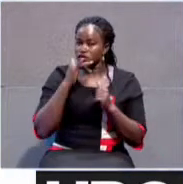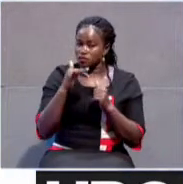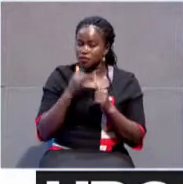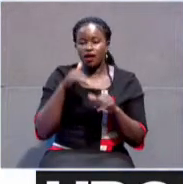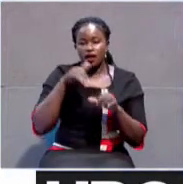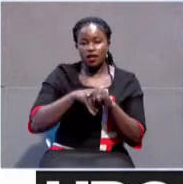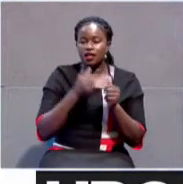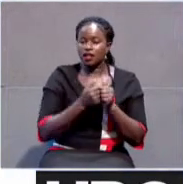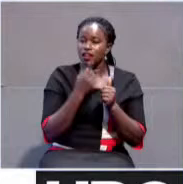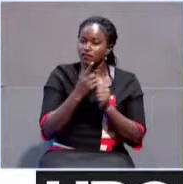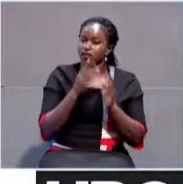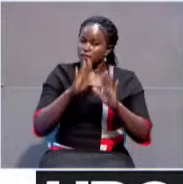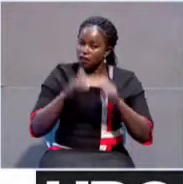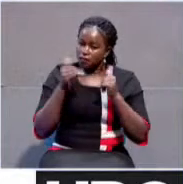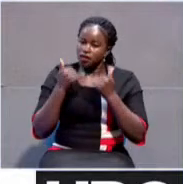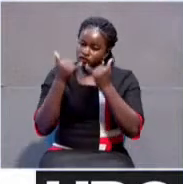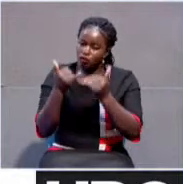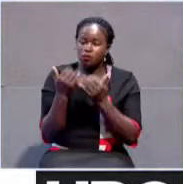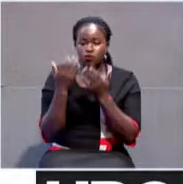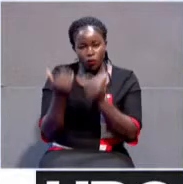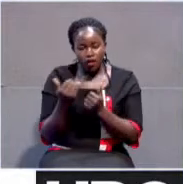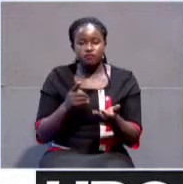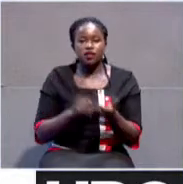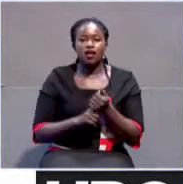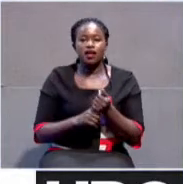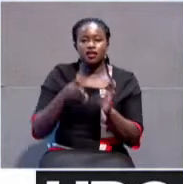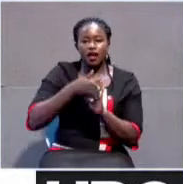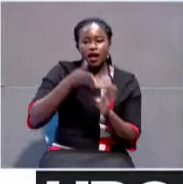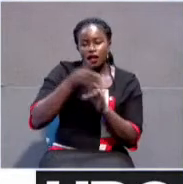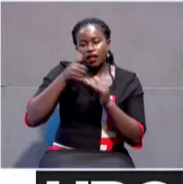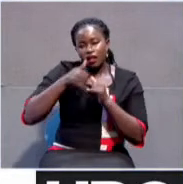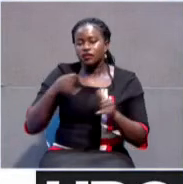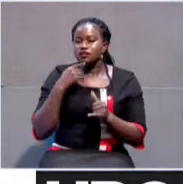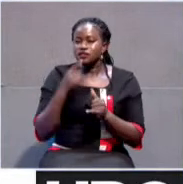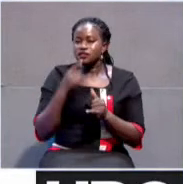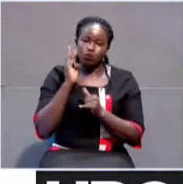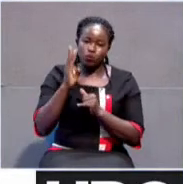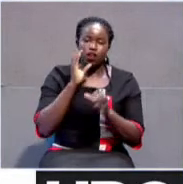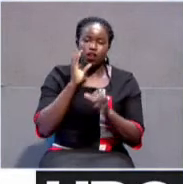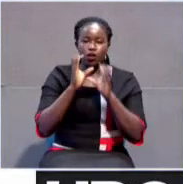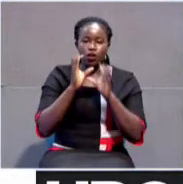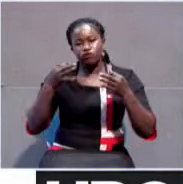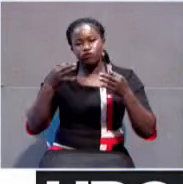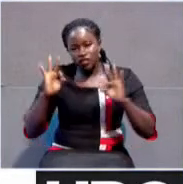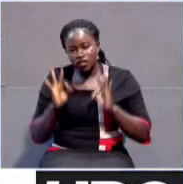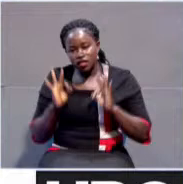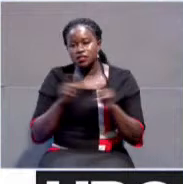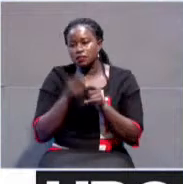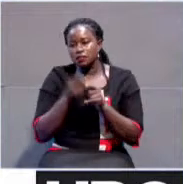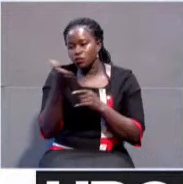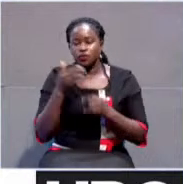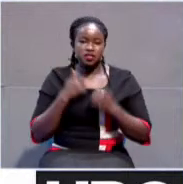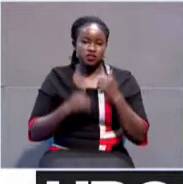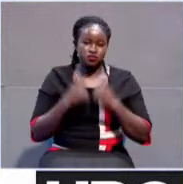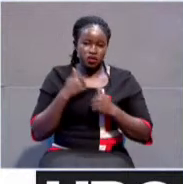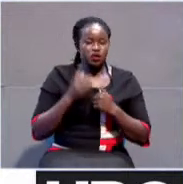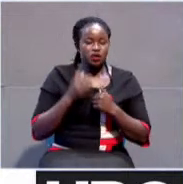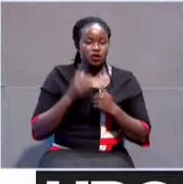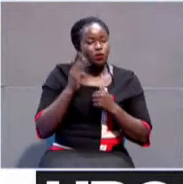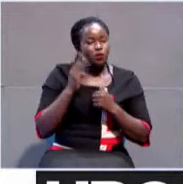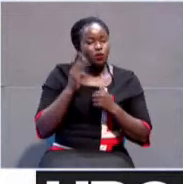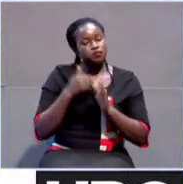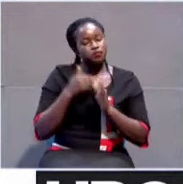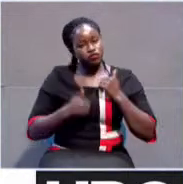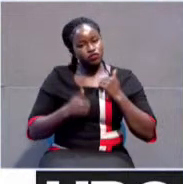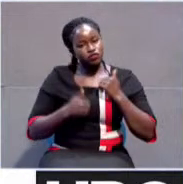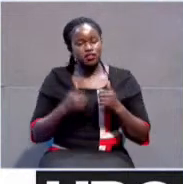11th Parliament to wait for guidelines. He says the party will communicate officially and those interested will express interest